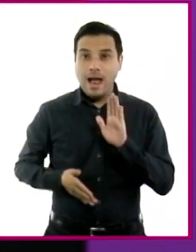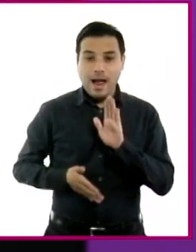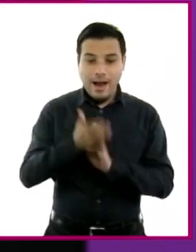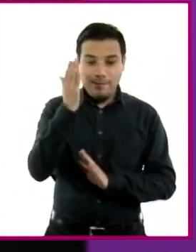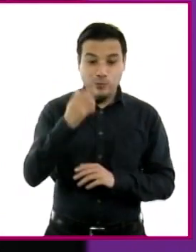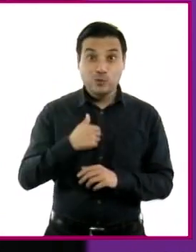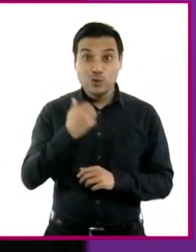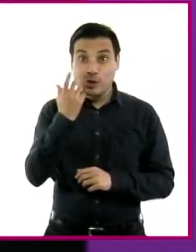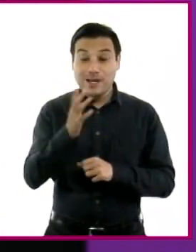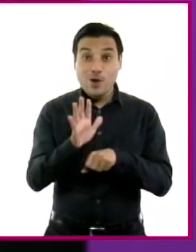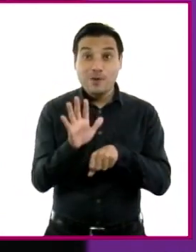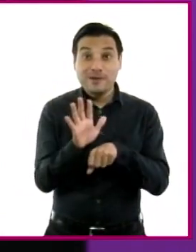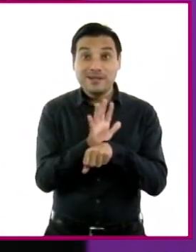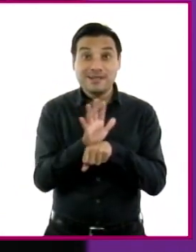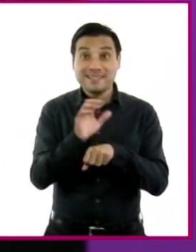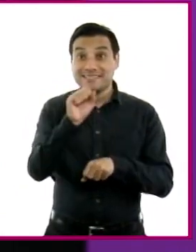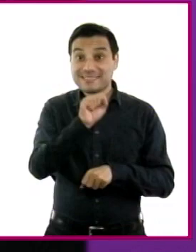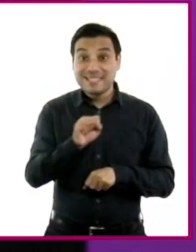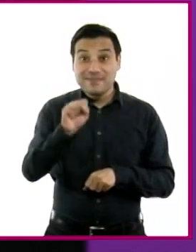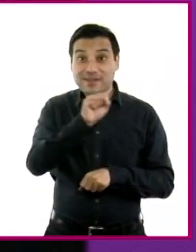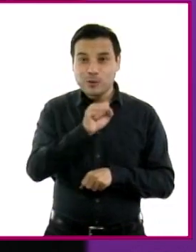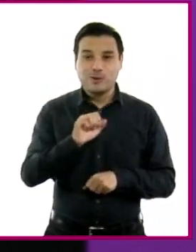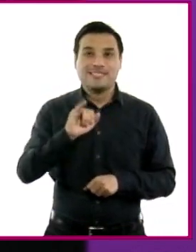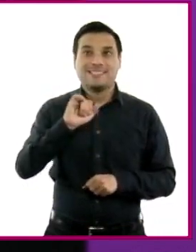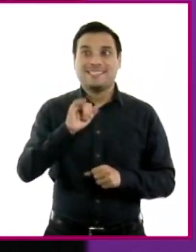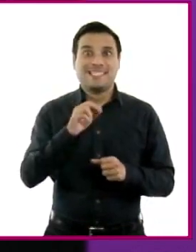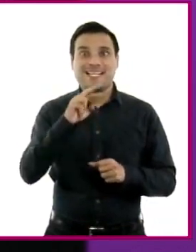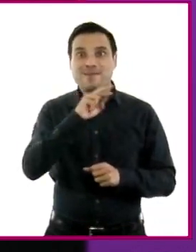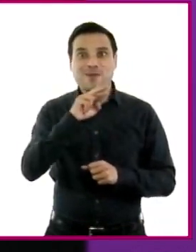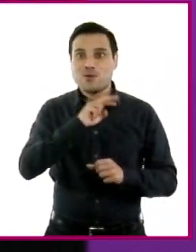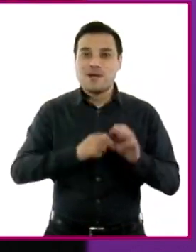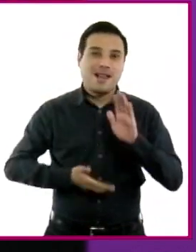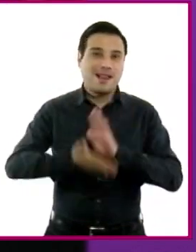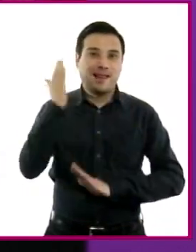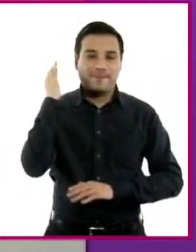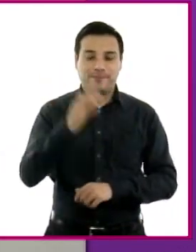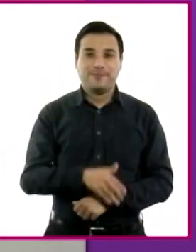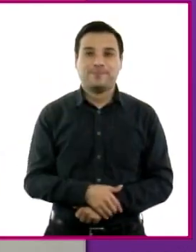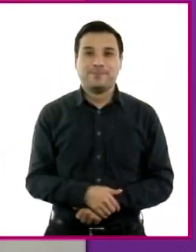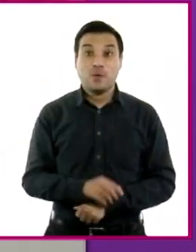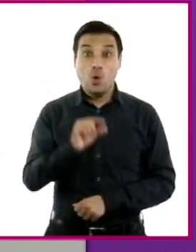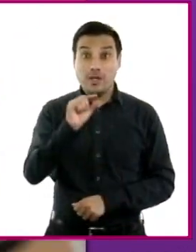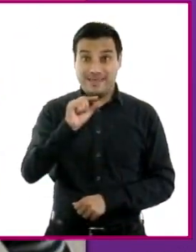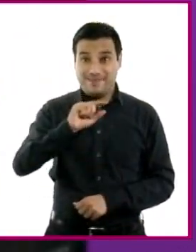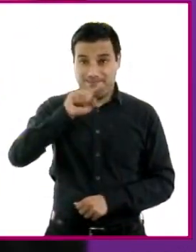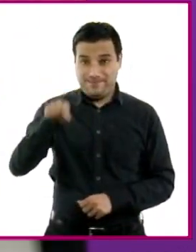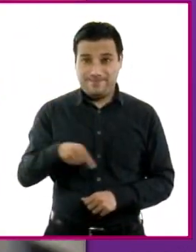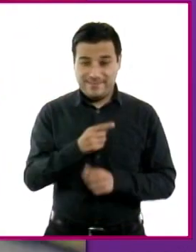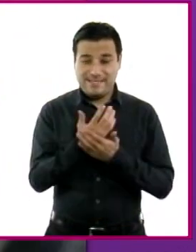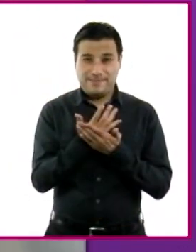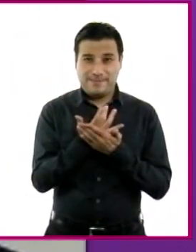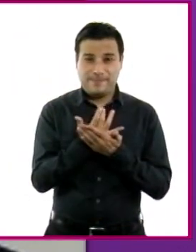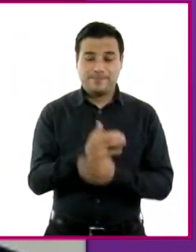to the movies on Saturday. Yes. Let's go for the tickets. We will be right back, Mr. Wong.